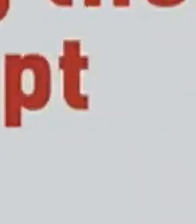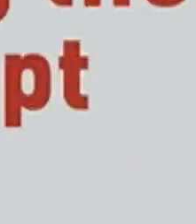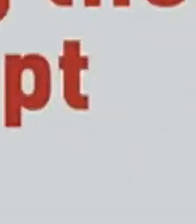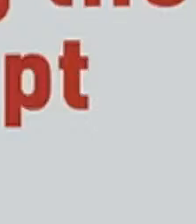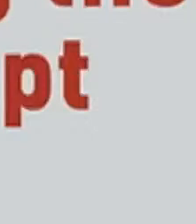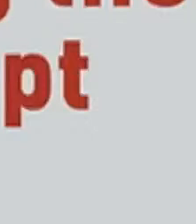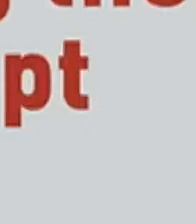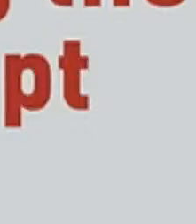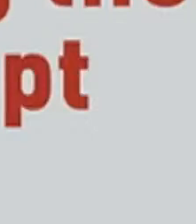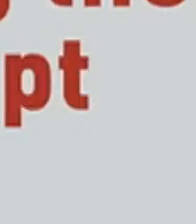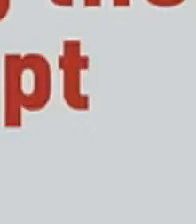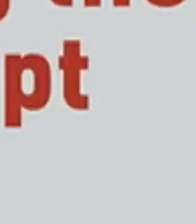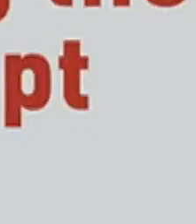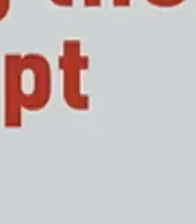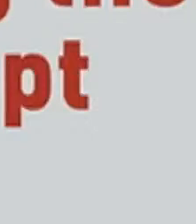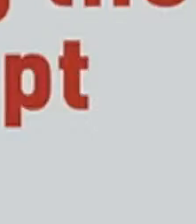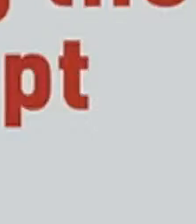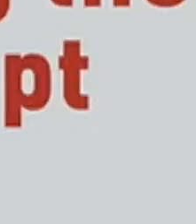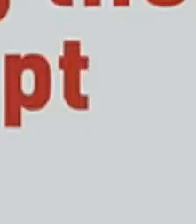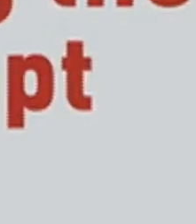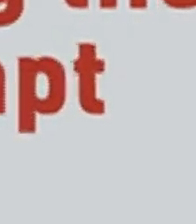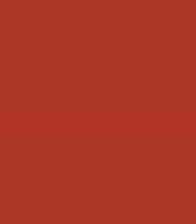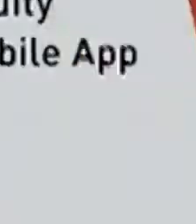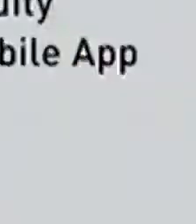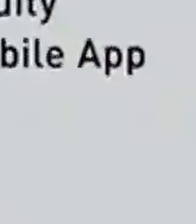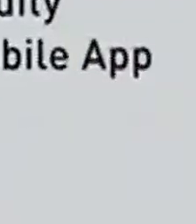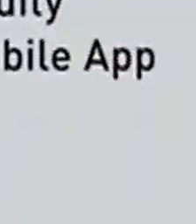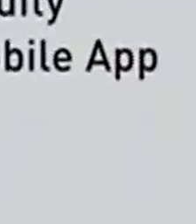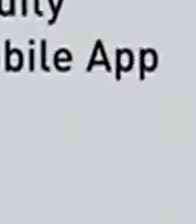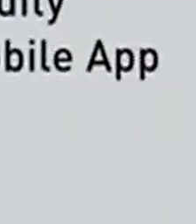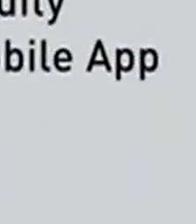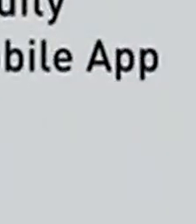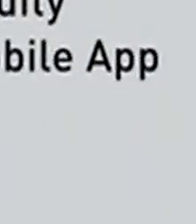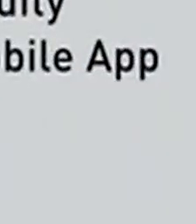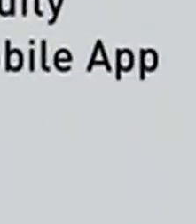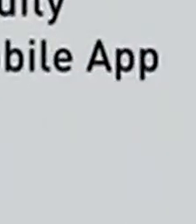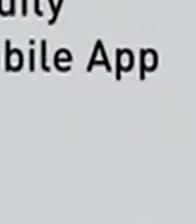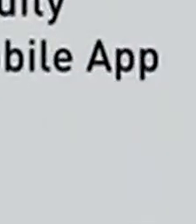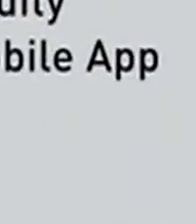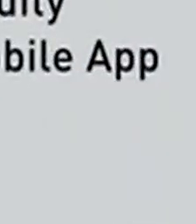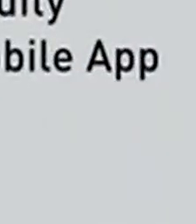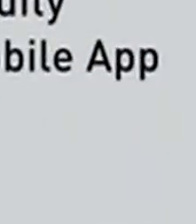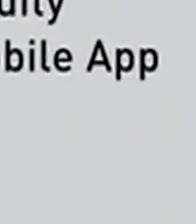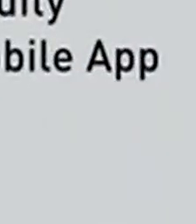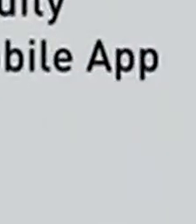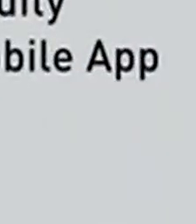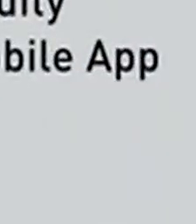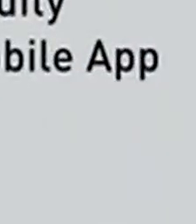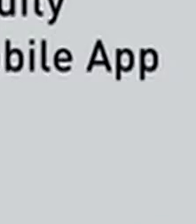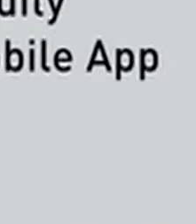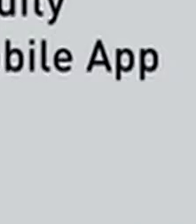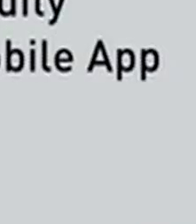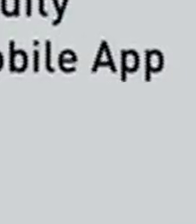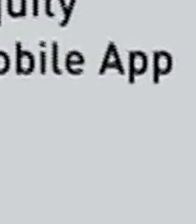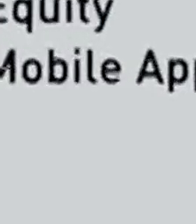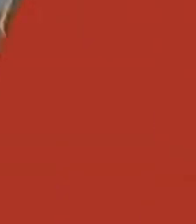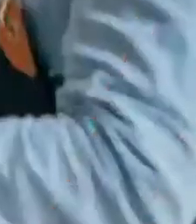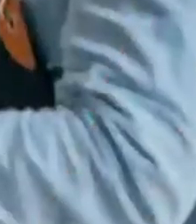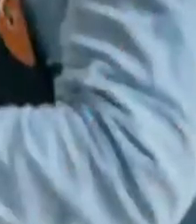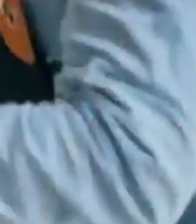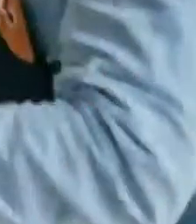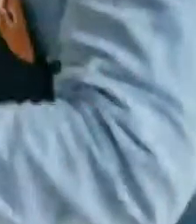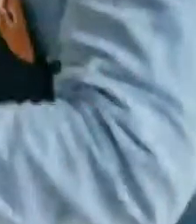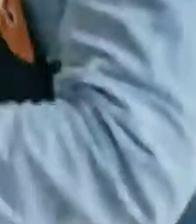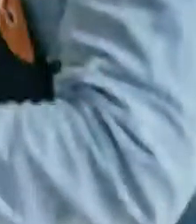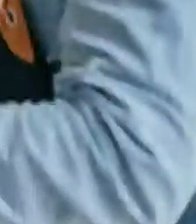farming business by accepting the top-up prompt to complete your payment when using *247# Equitel or Equity Mobile app. No